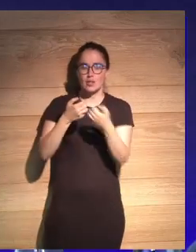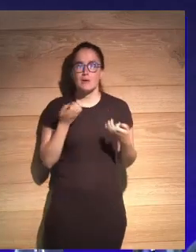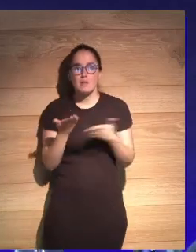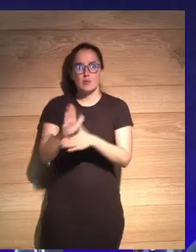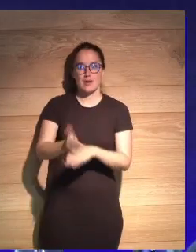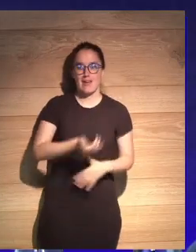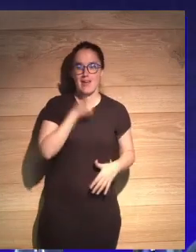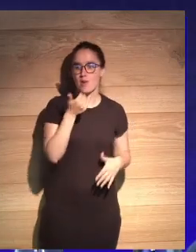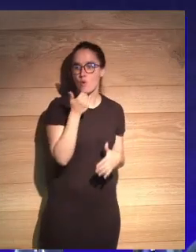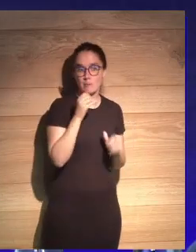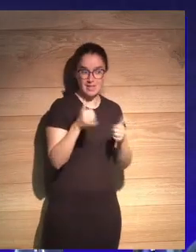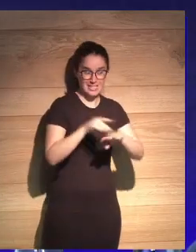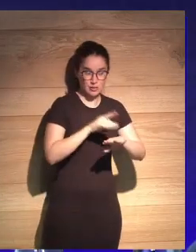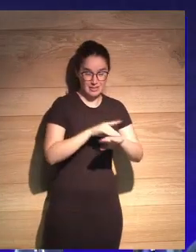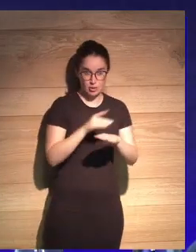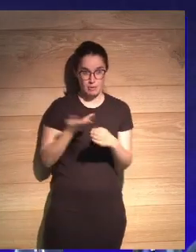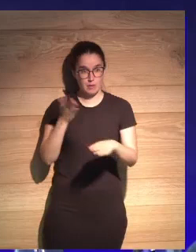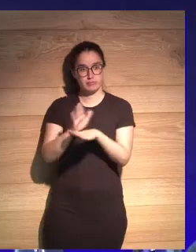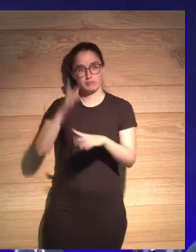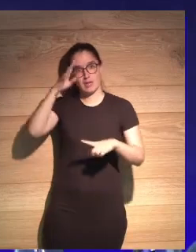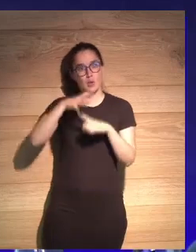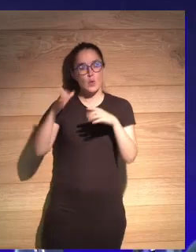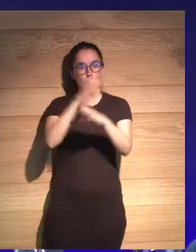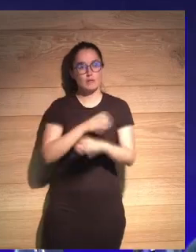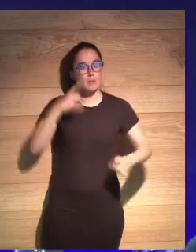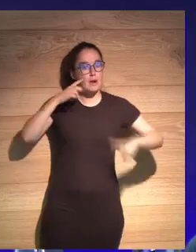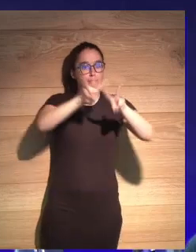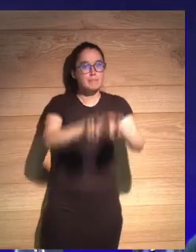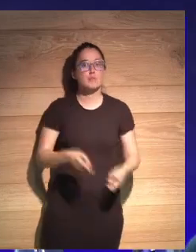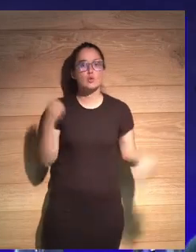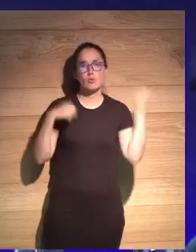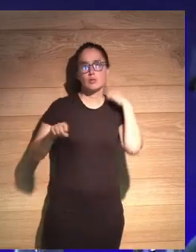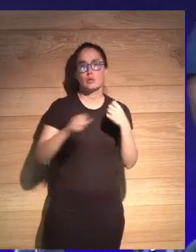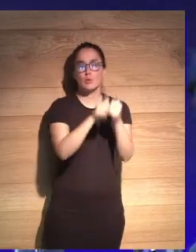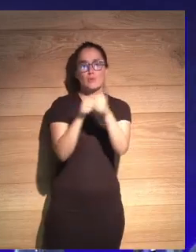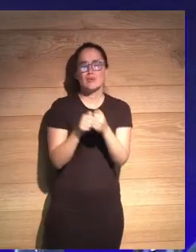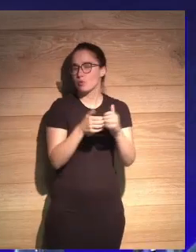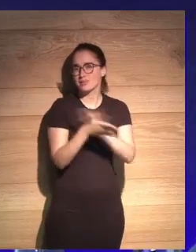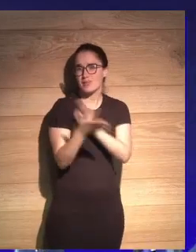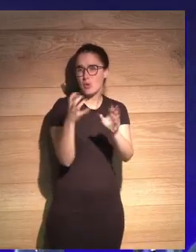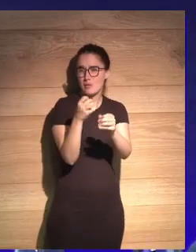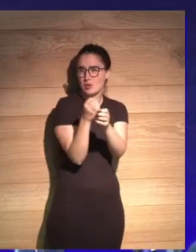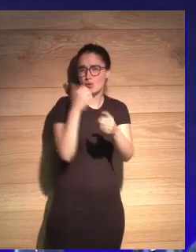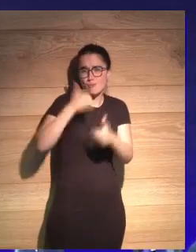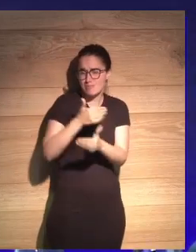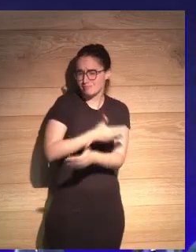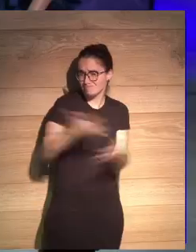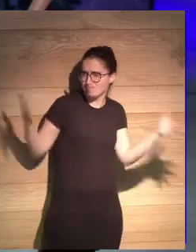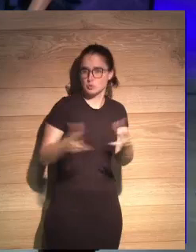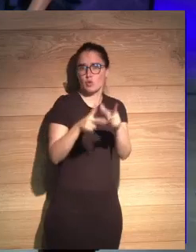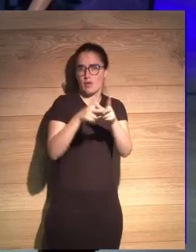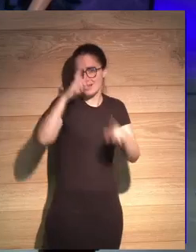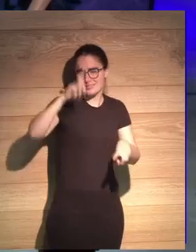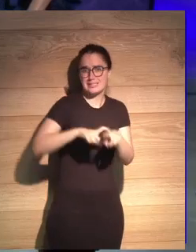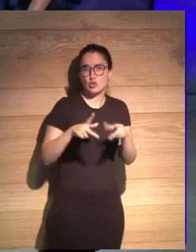game that could suggest actions that are not really positive, we